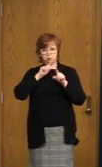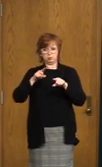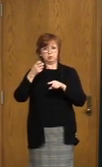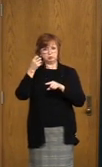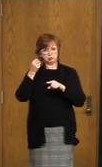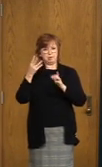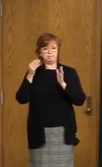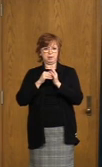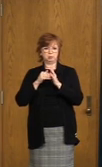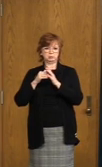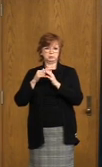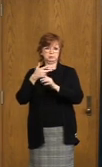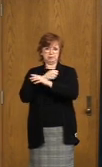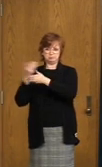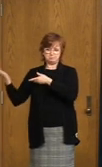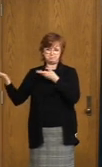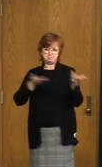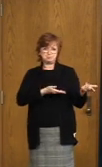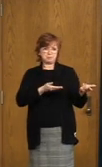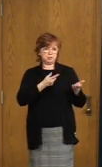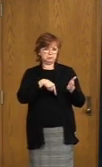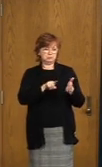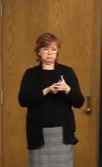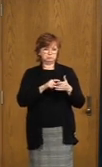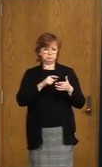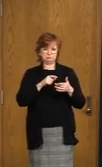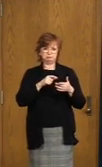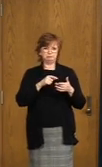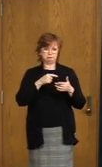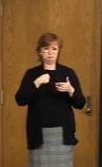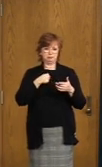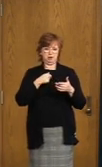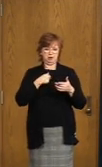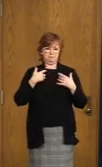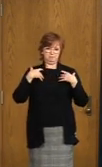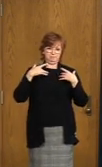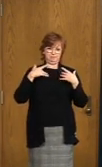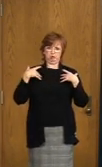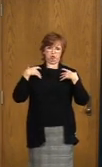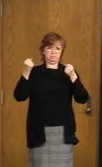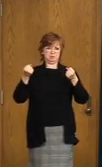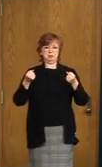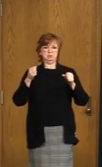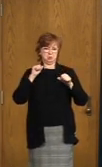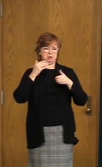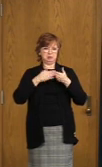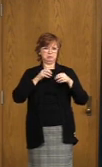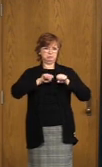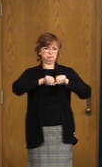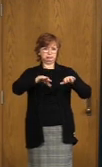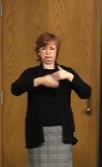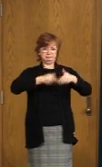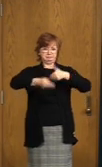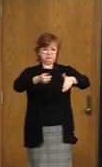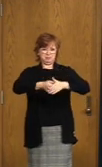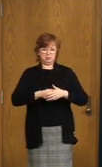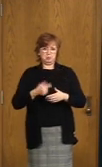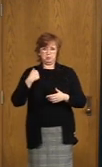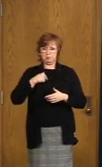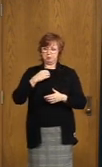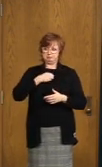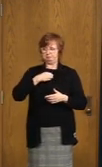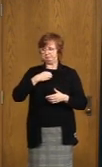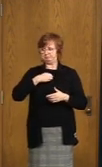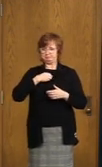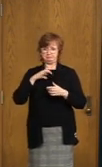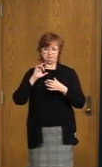out in very short order upon their arrival. We've been very vocal about we need more vaccines and we need them sooner rather